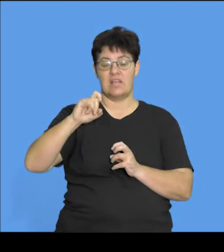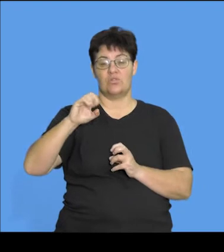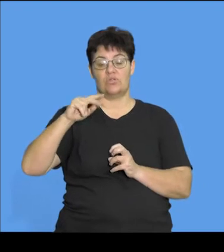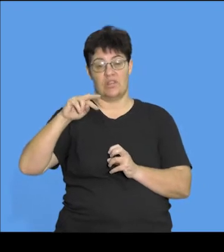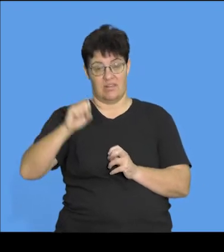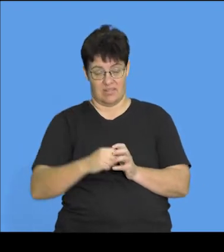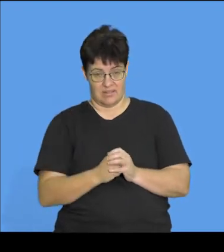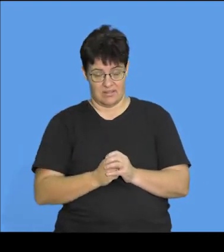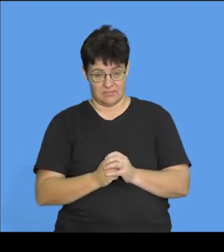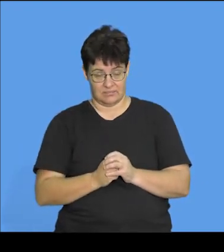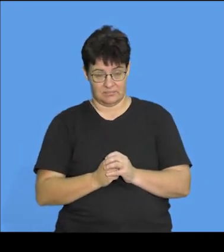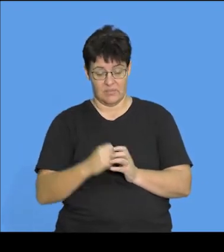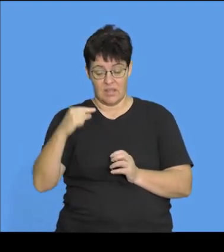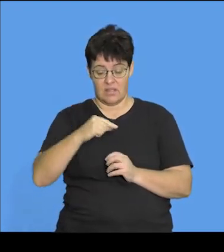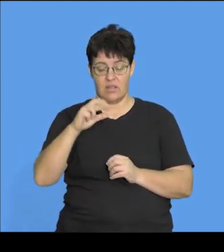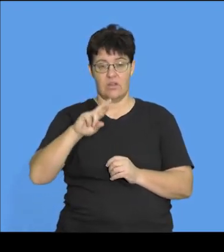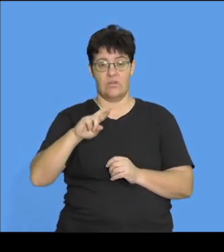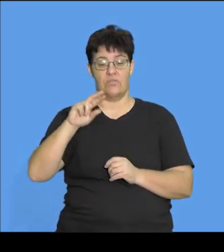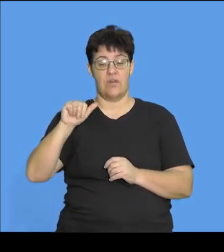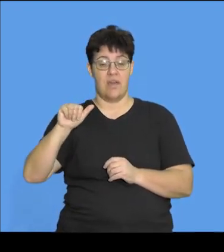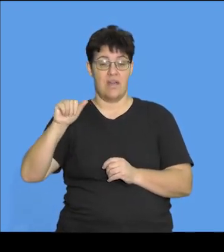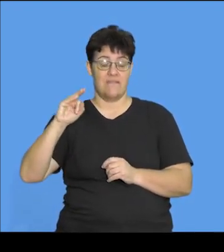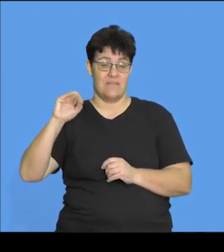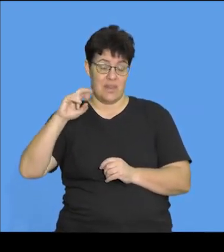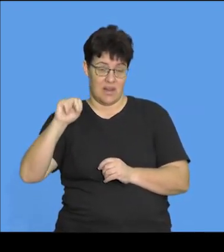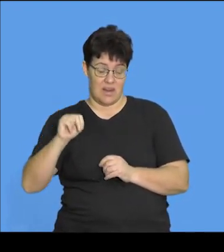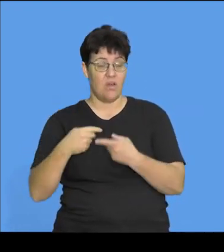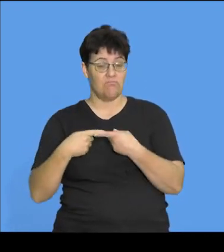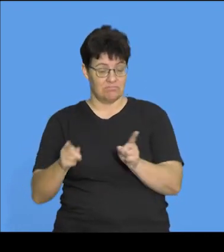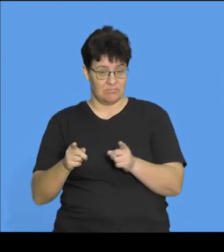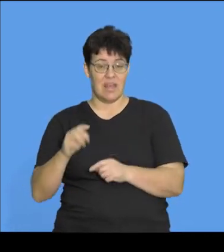Graafian follicle releases estrogen,